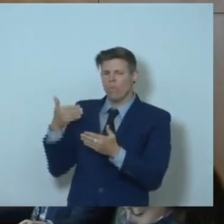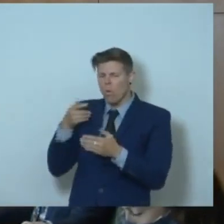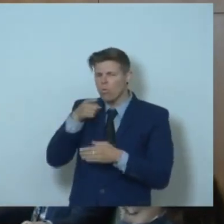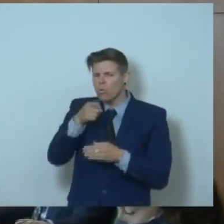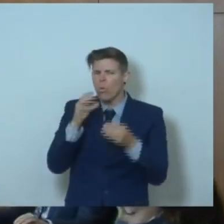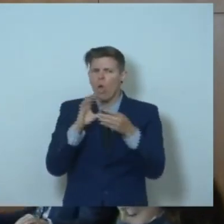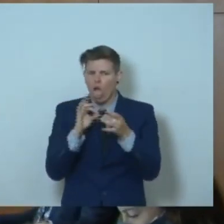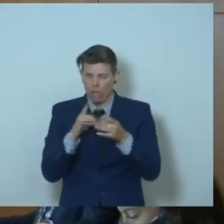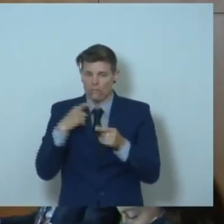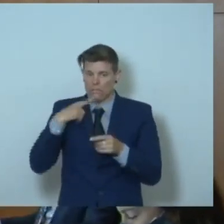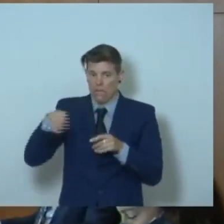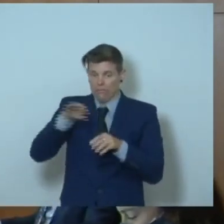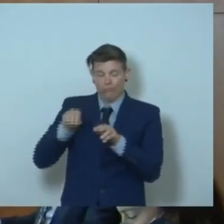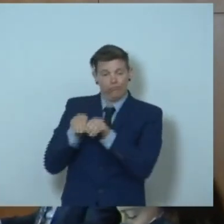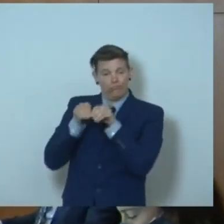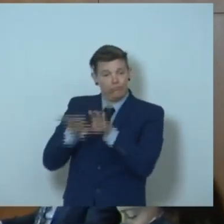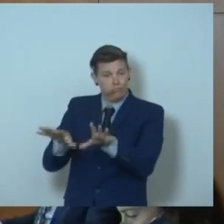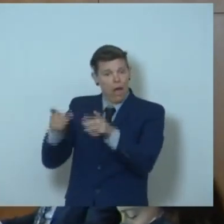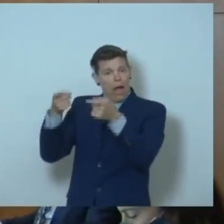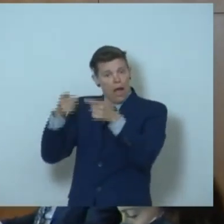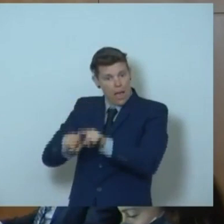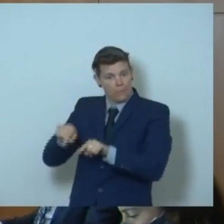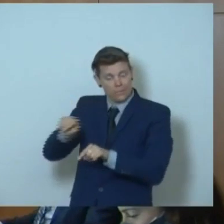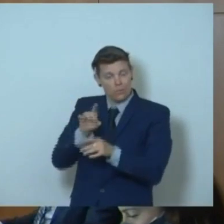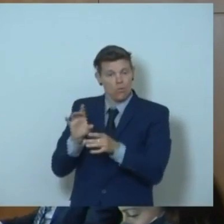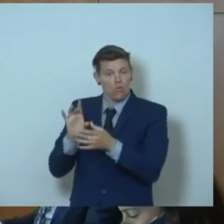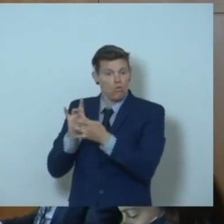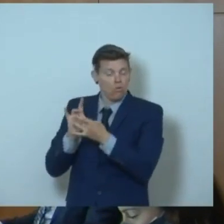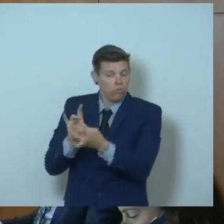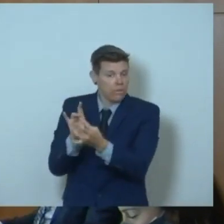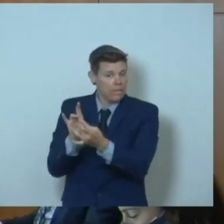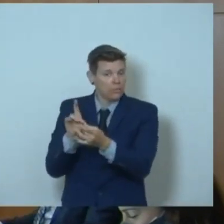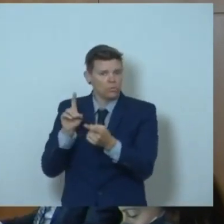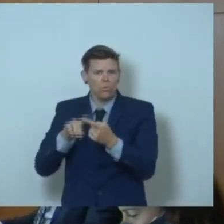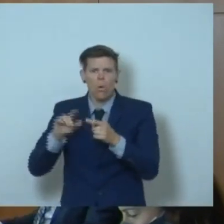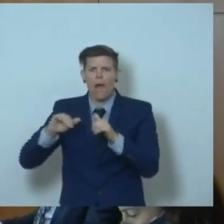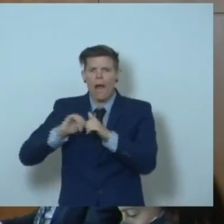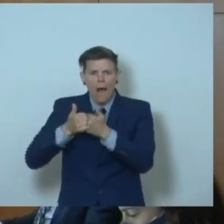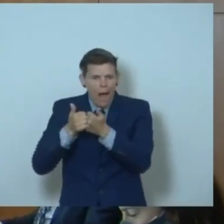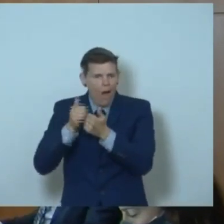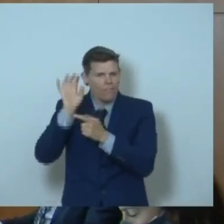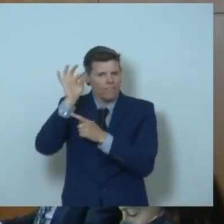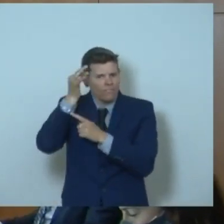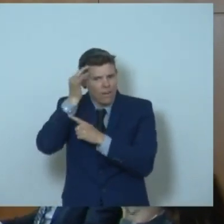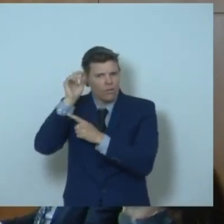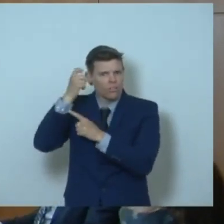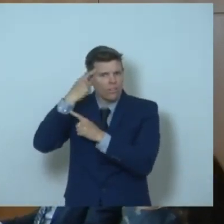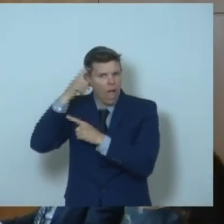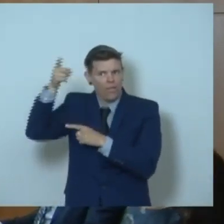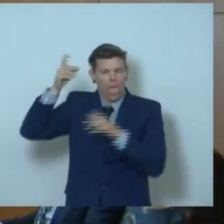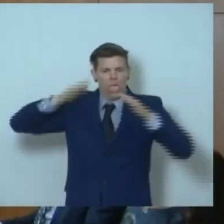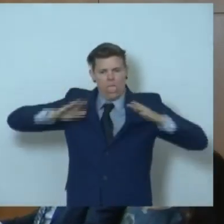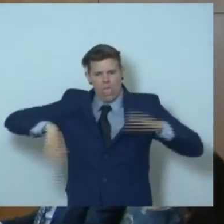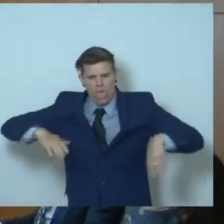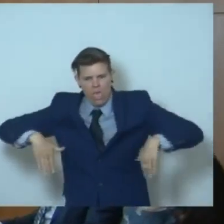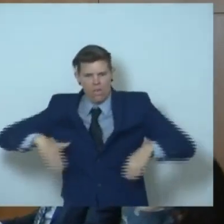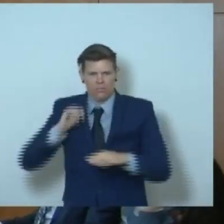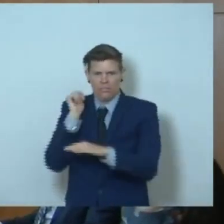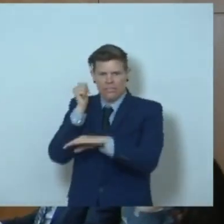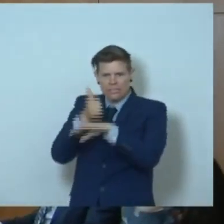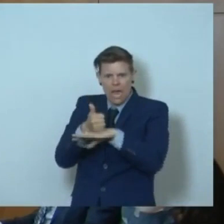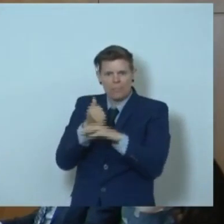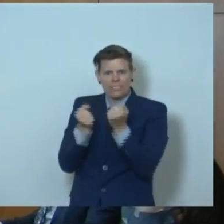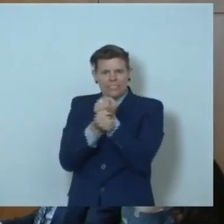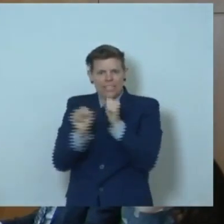there had more to do with problems in how the federal government hadn't instituted protocols to stem the spread